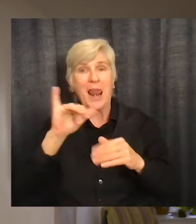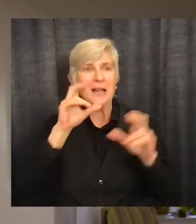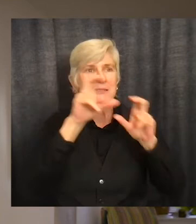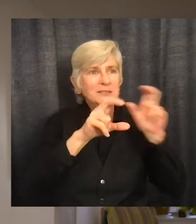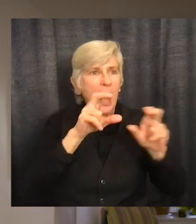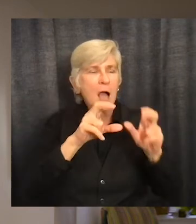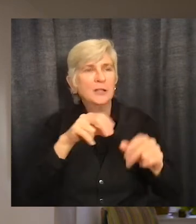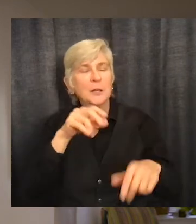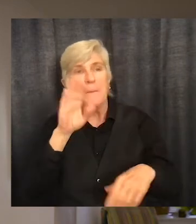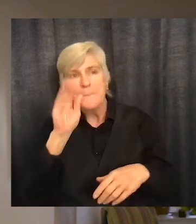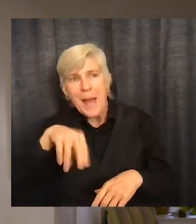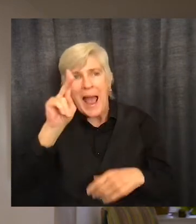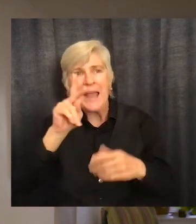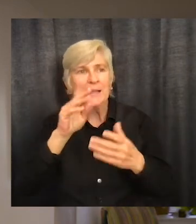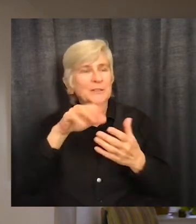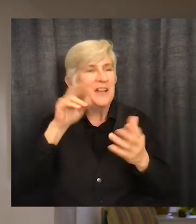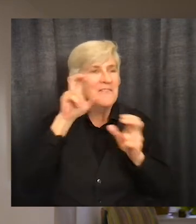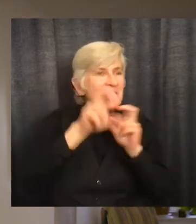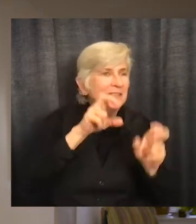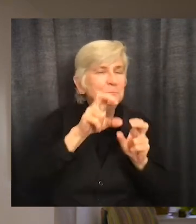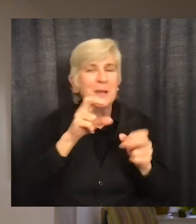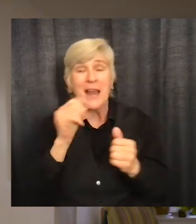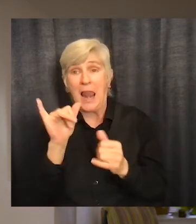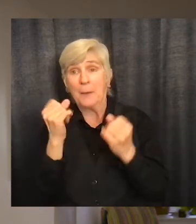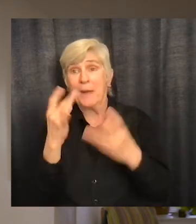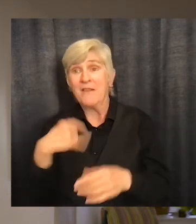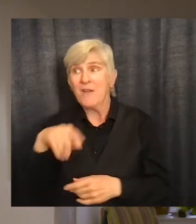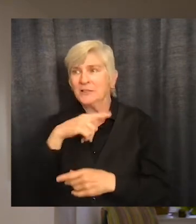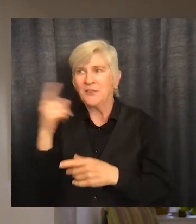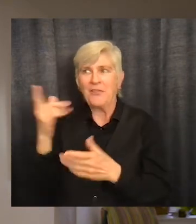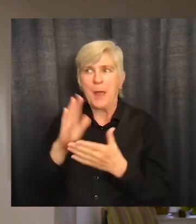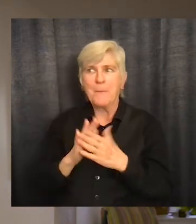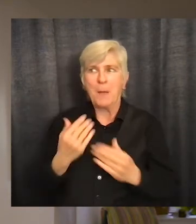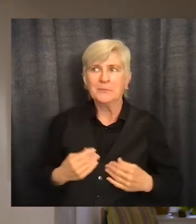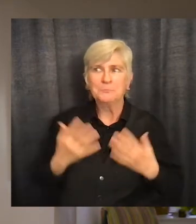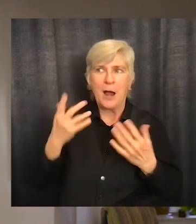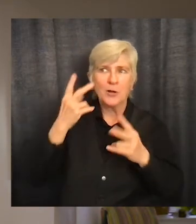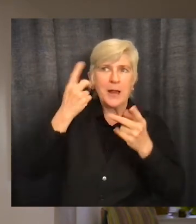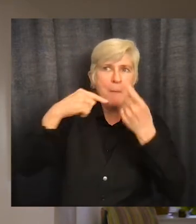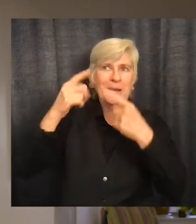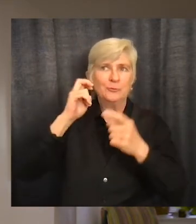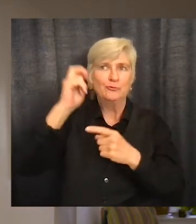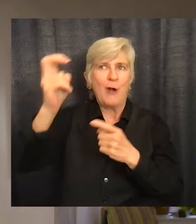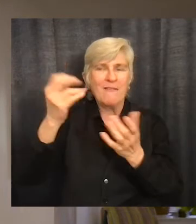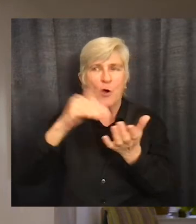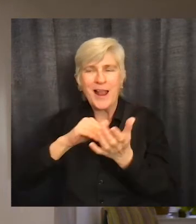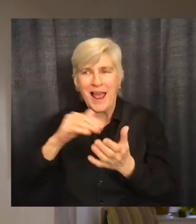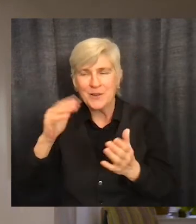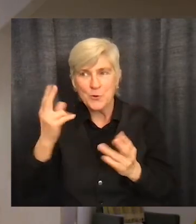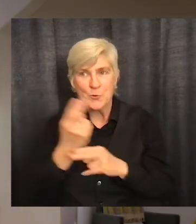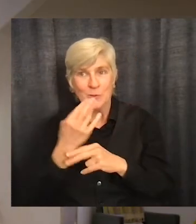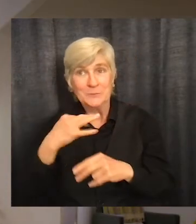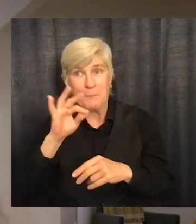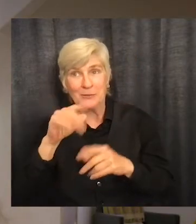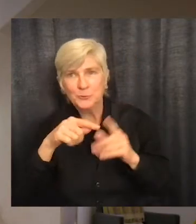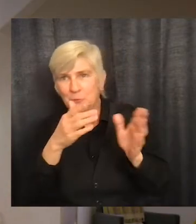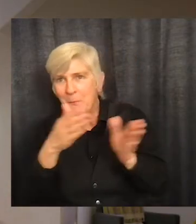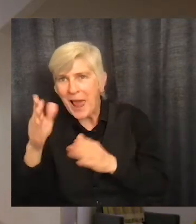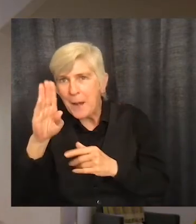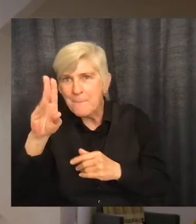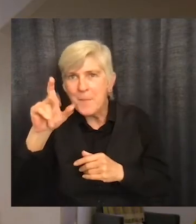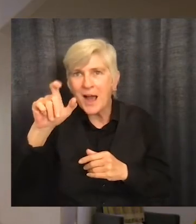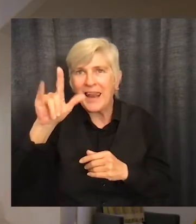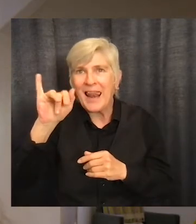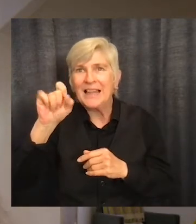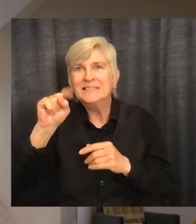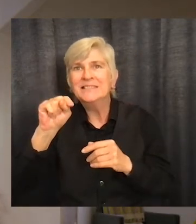future, saving ideas like stock trading, banking, and investment. And like so many of us, they're getting inspired to travel again and are using Pinterest